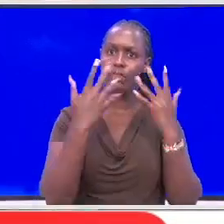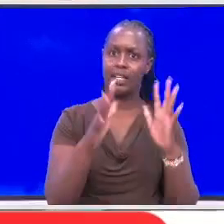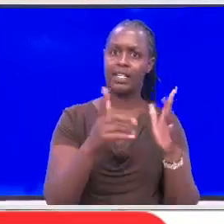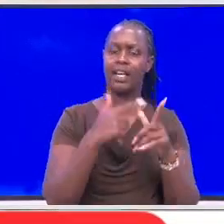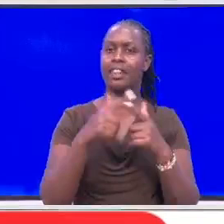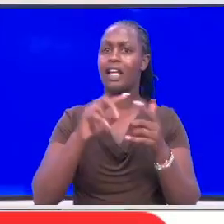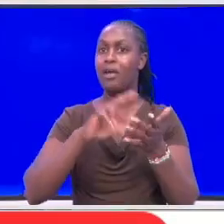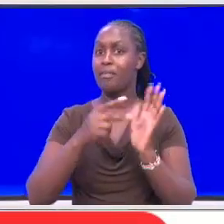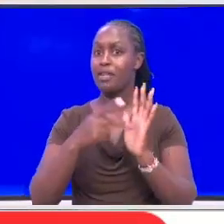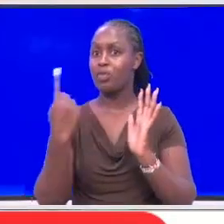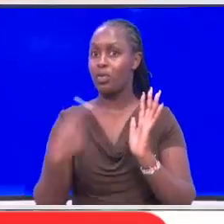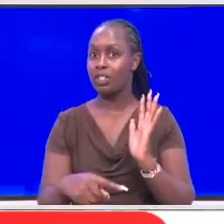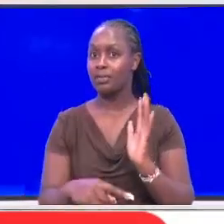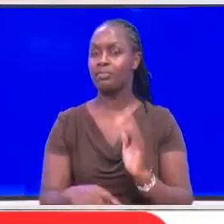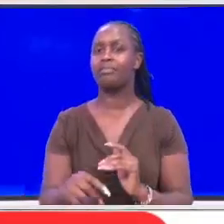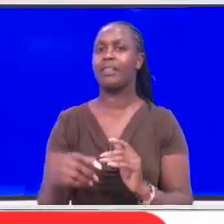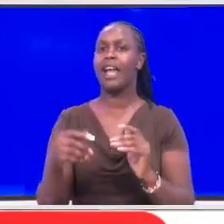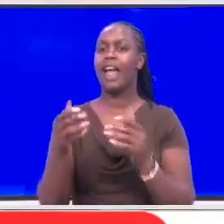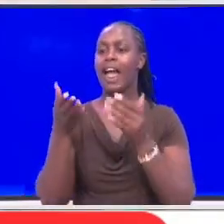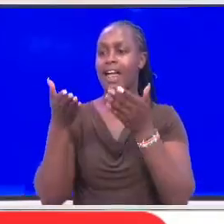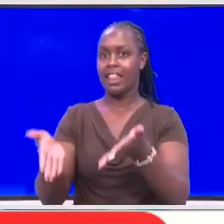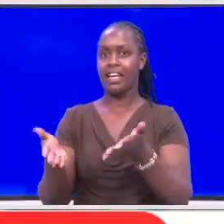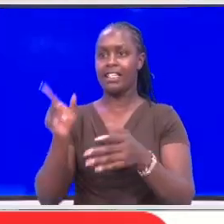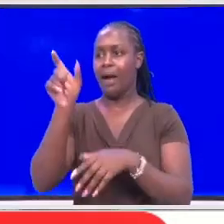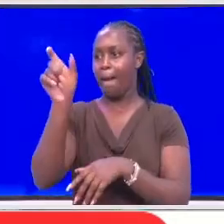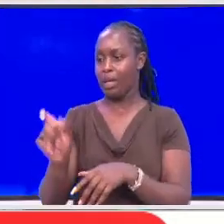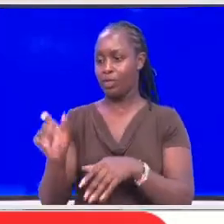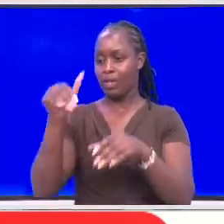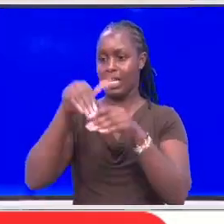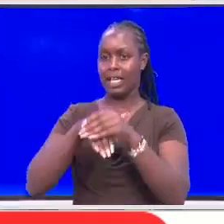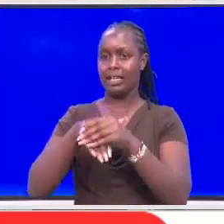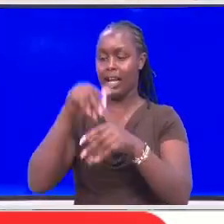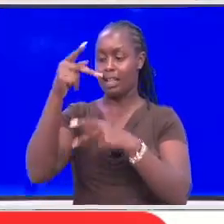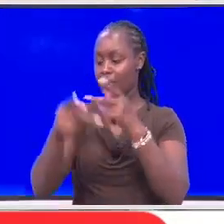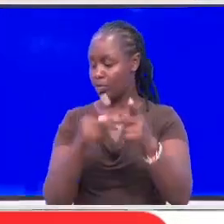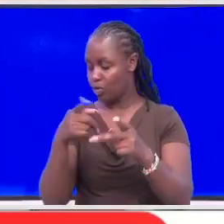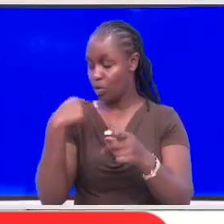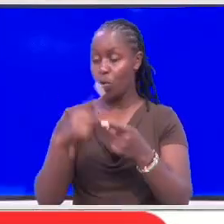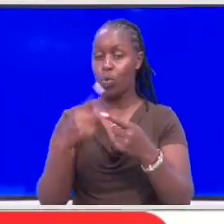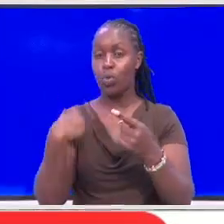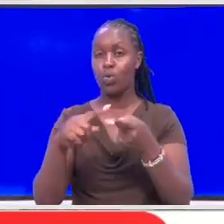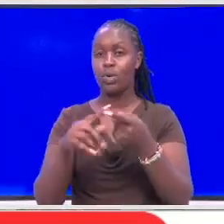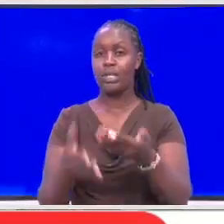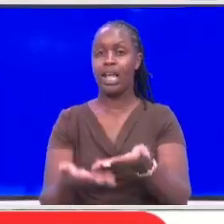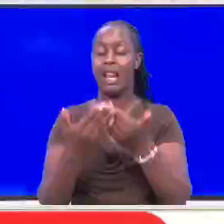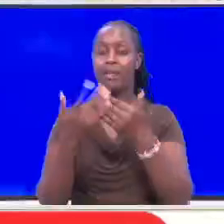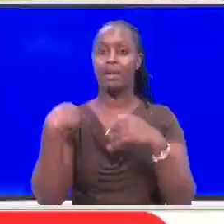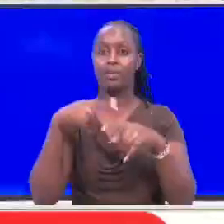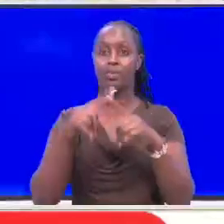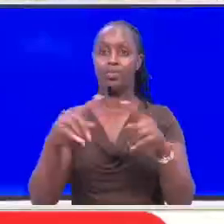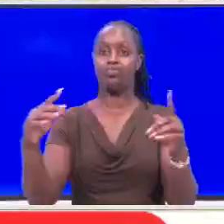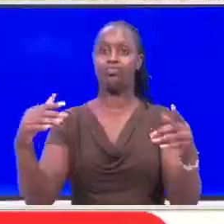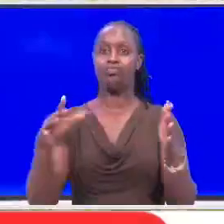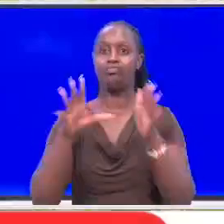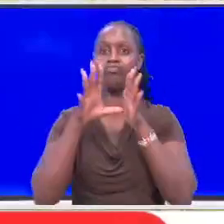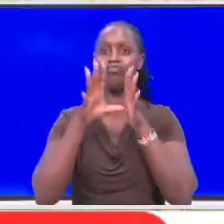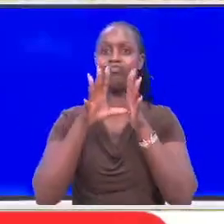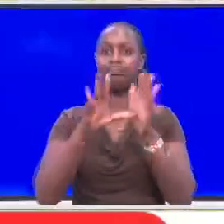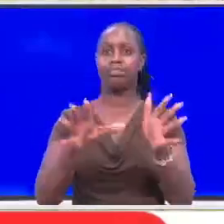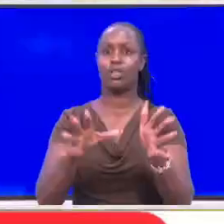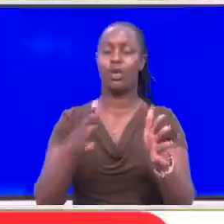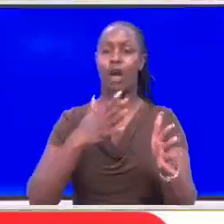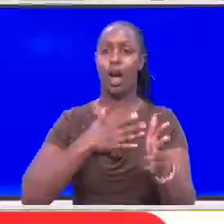is that there is somebody in our process who is betraying our process. Wizara ya Elimu